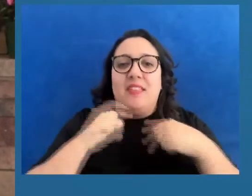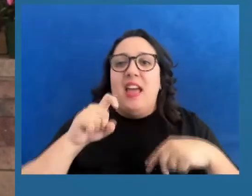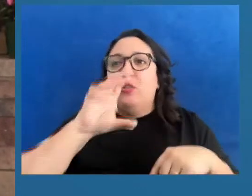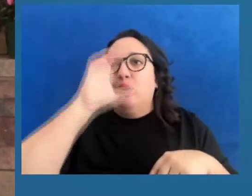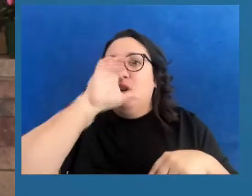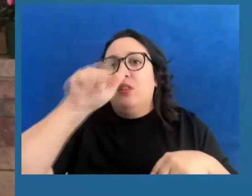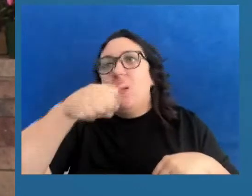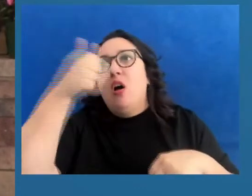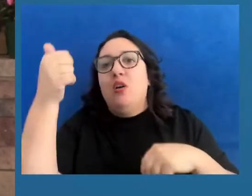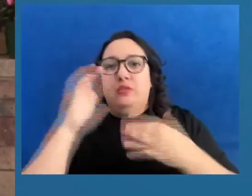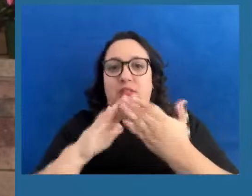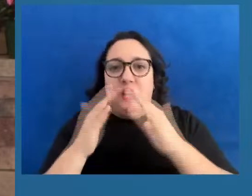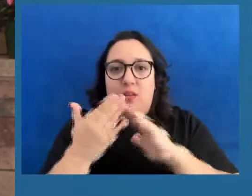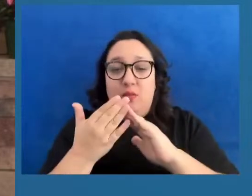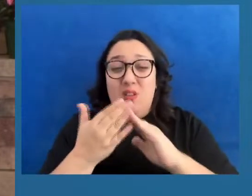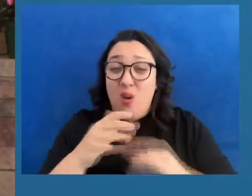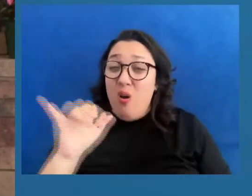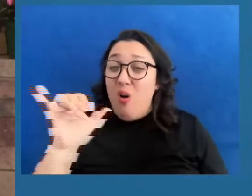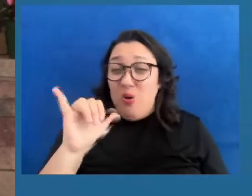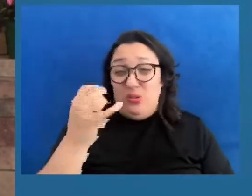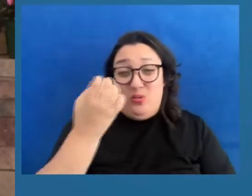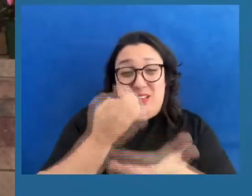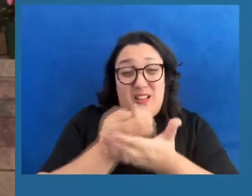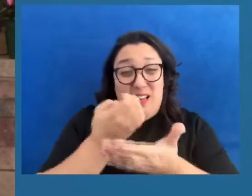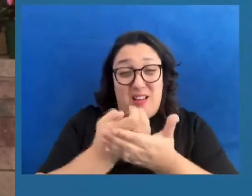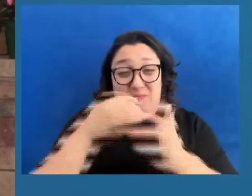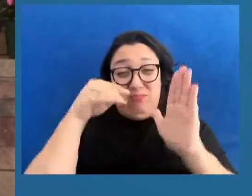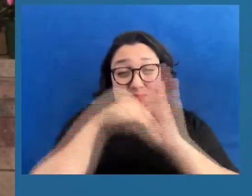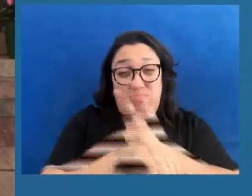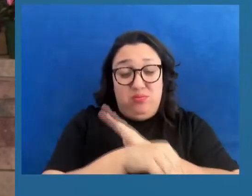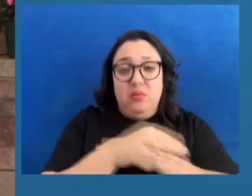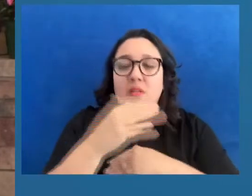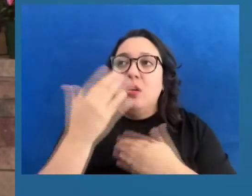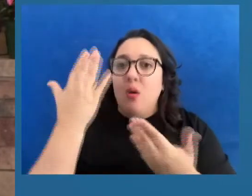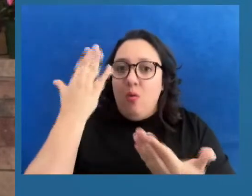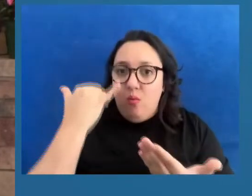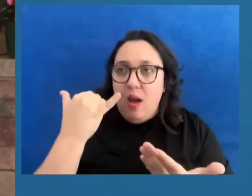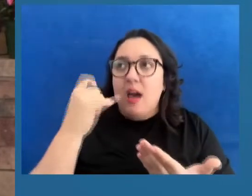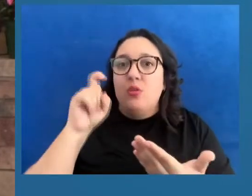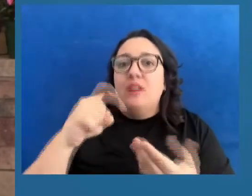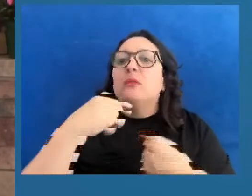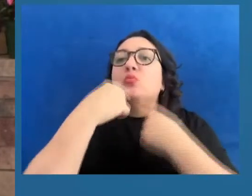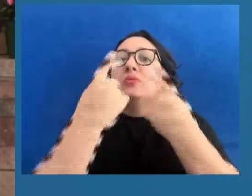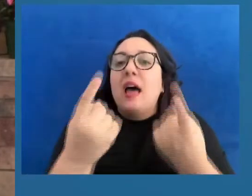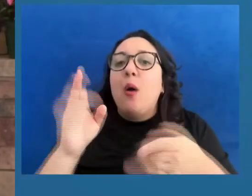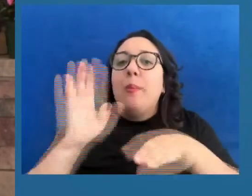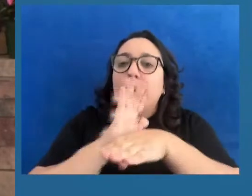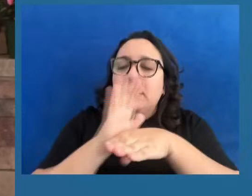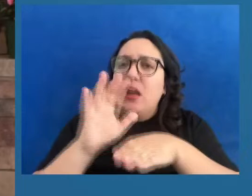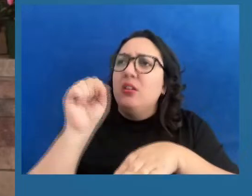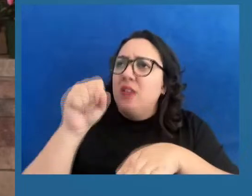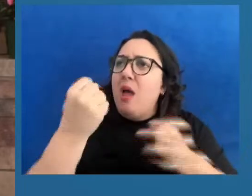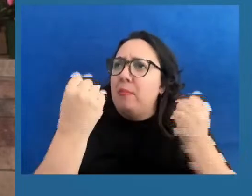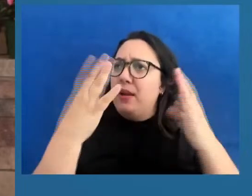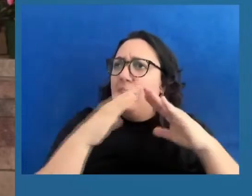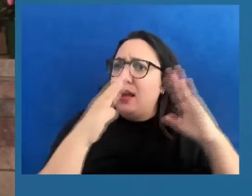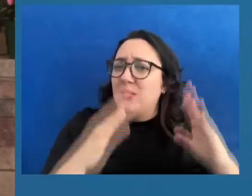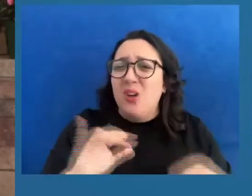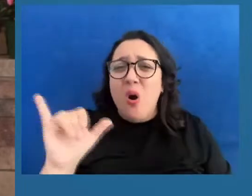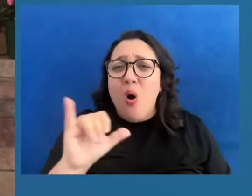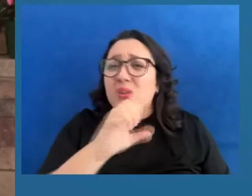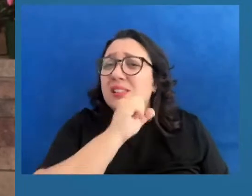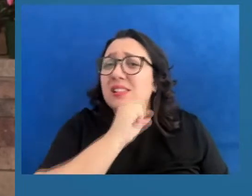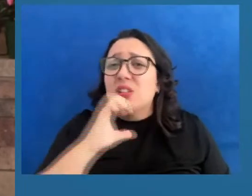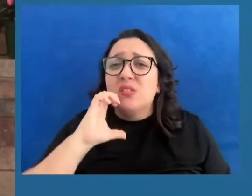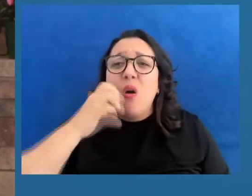tell businesses who are here and those who are recruiting that there is plentiful, affordable housing stock. But think also about the senior citizens. Maybe